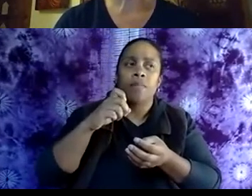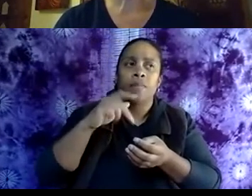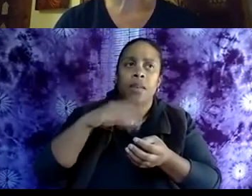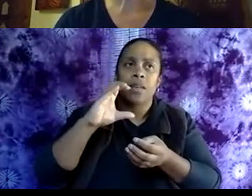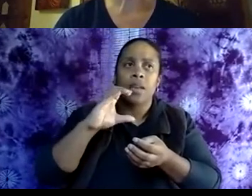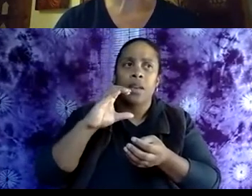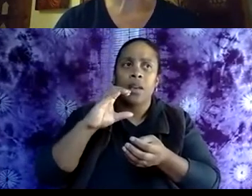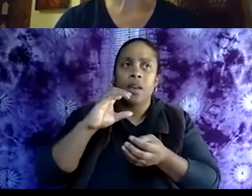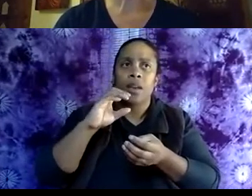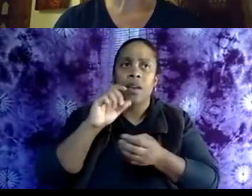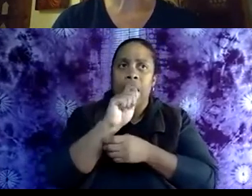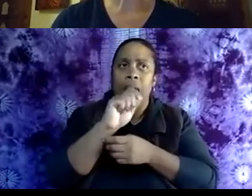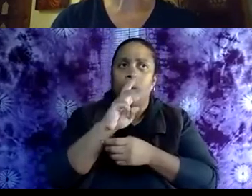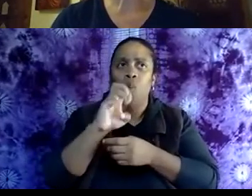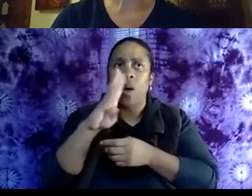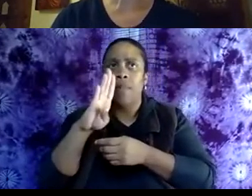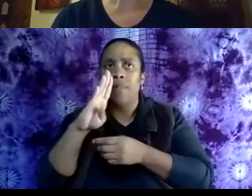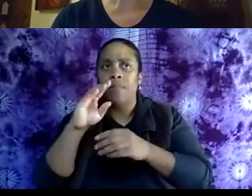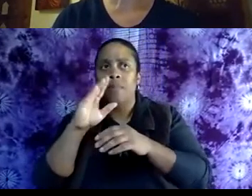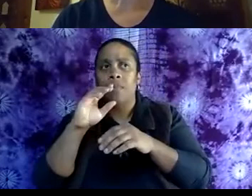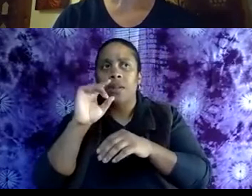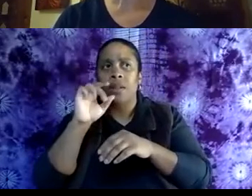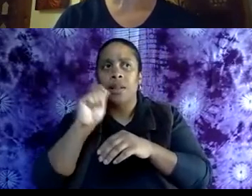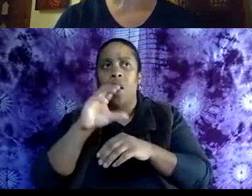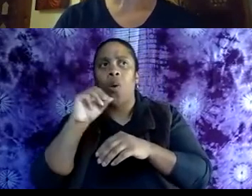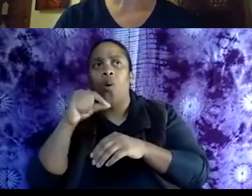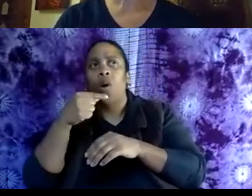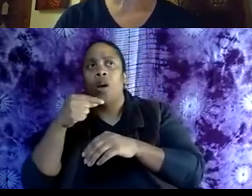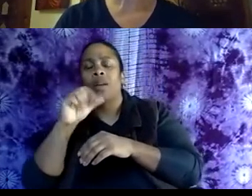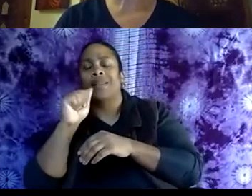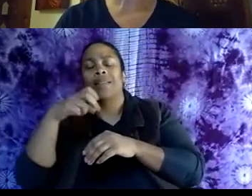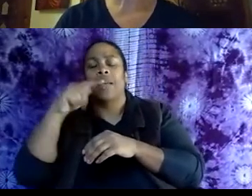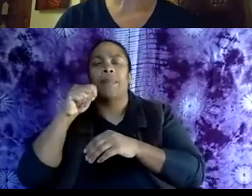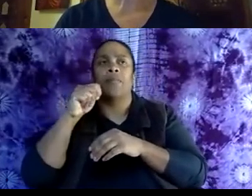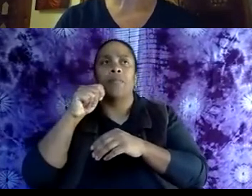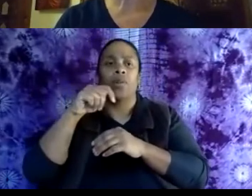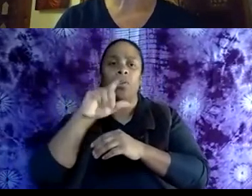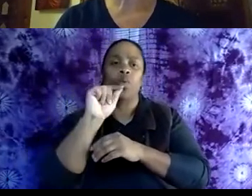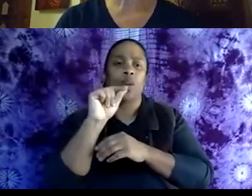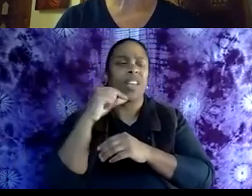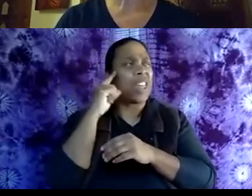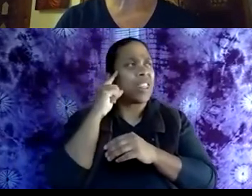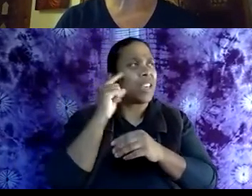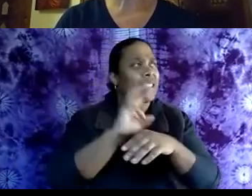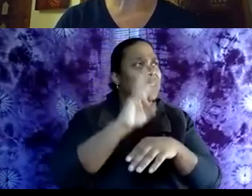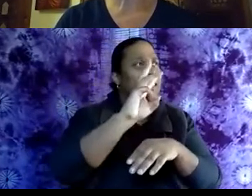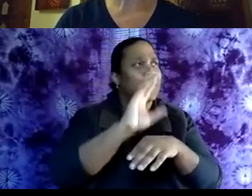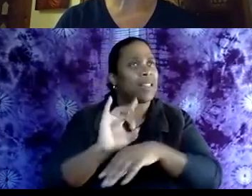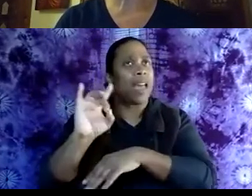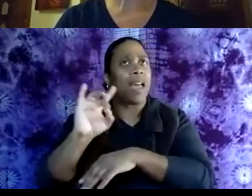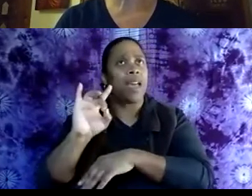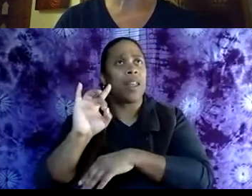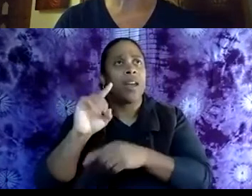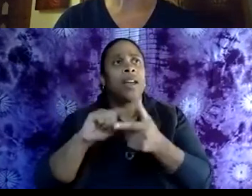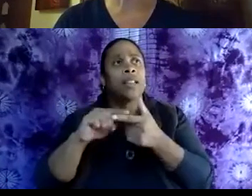web.org. And that's on September 20th. I think it's 6 to 8 p.m. And then I am